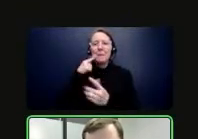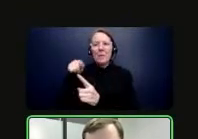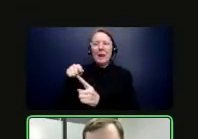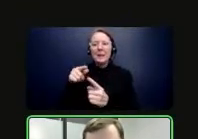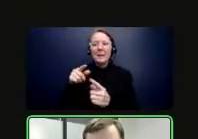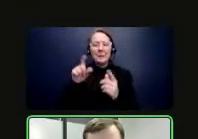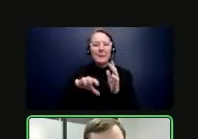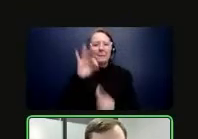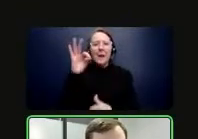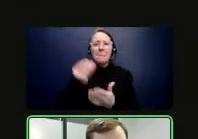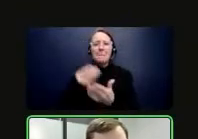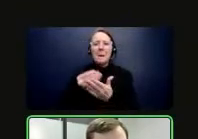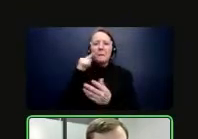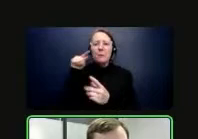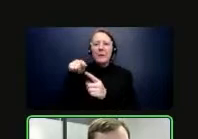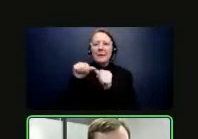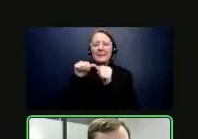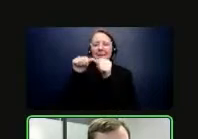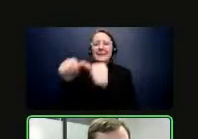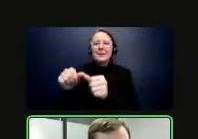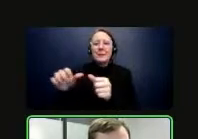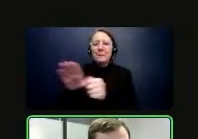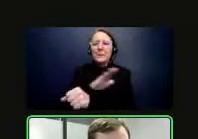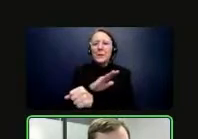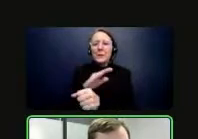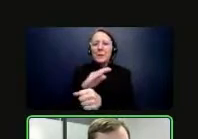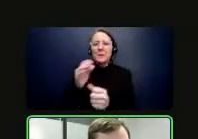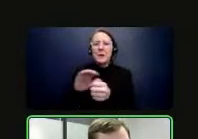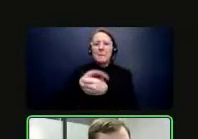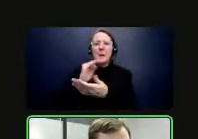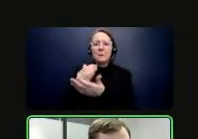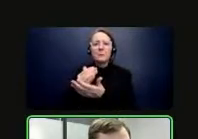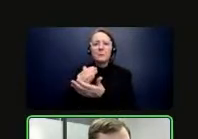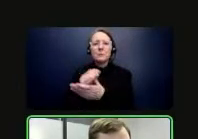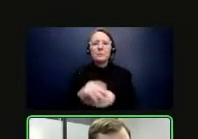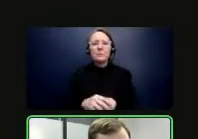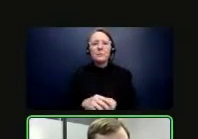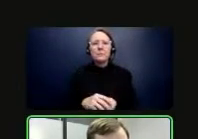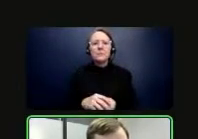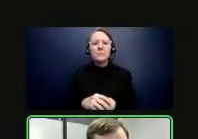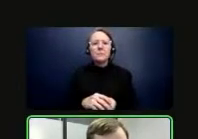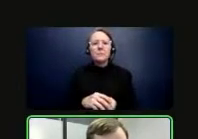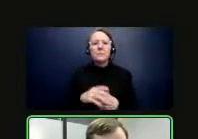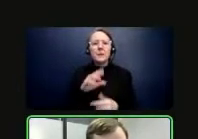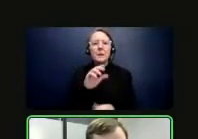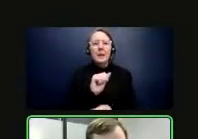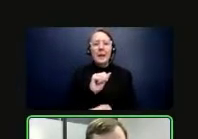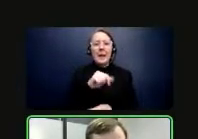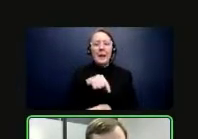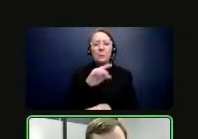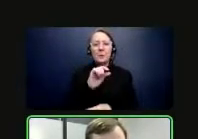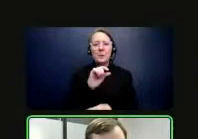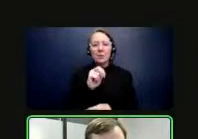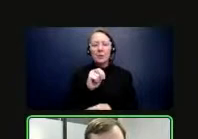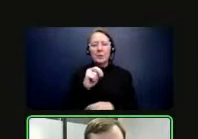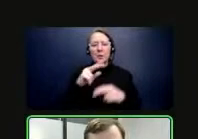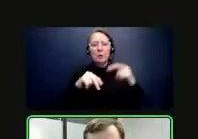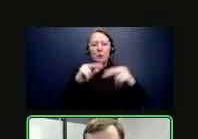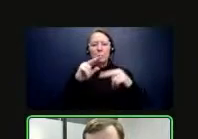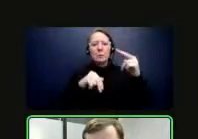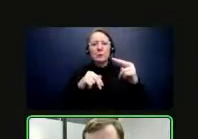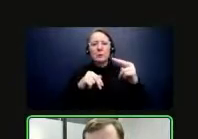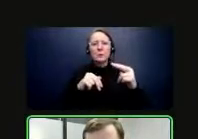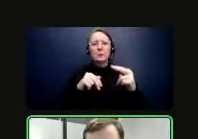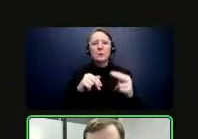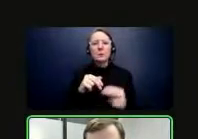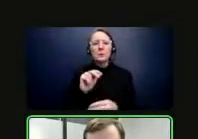source to continue that that operation. The acquisition construction, you might remember in